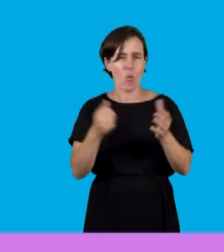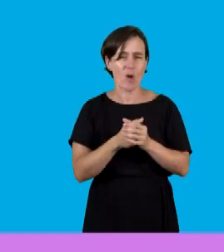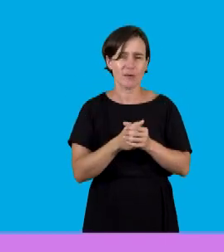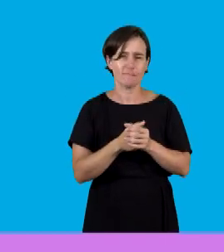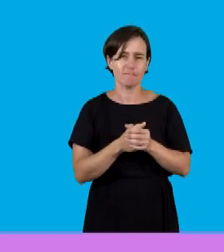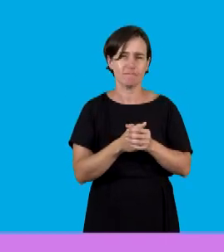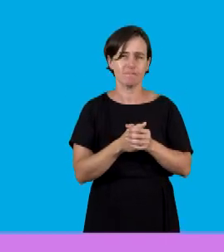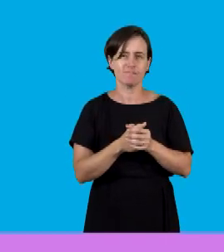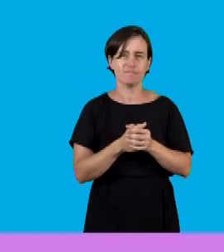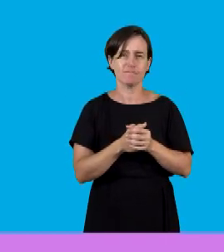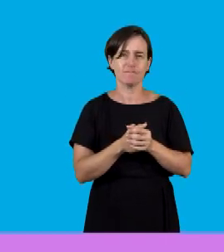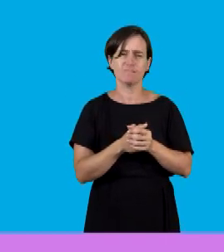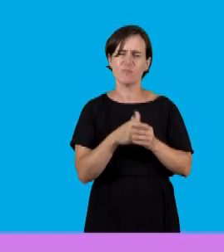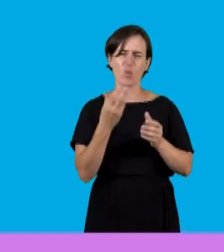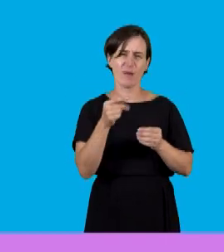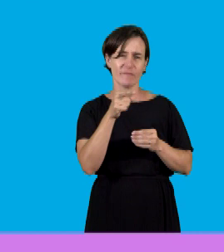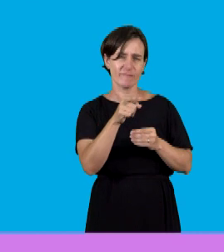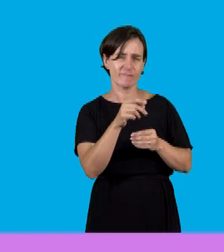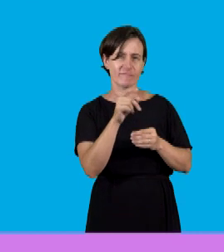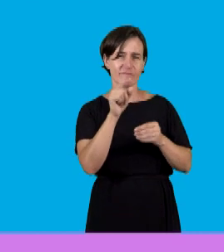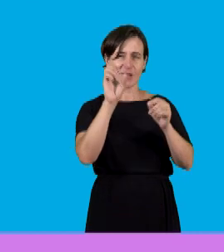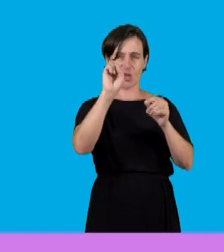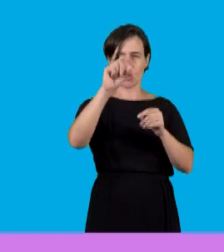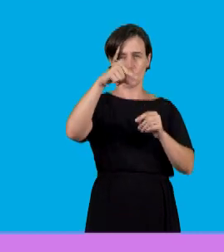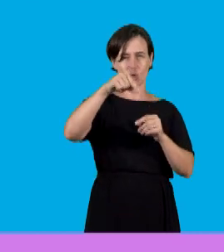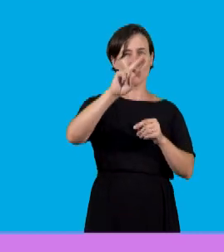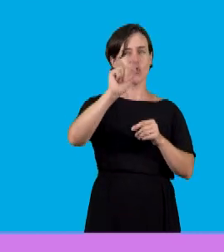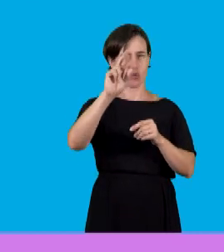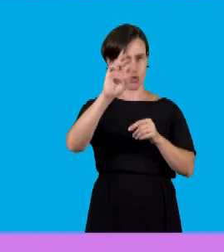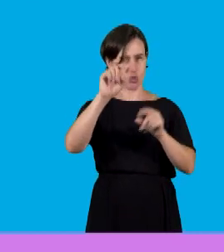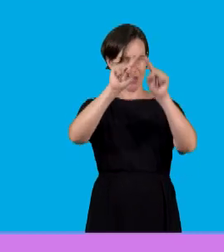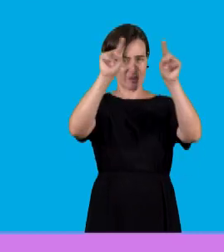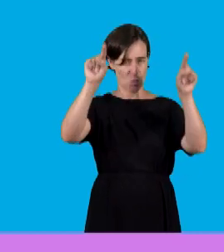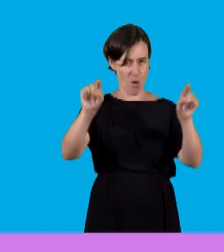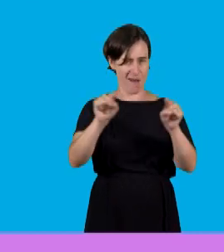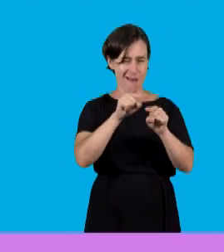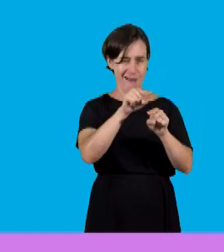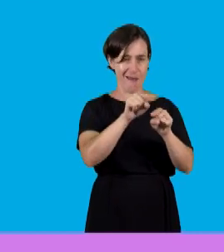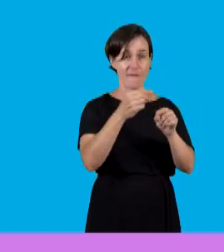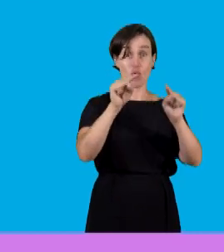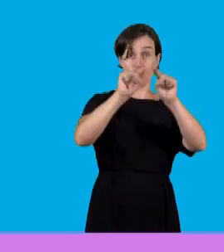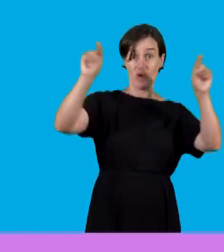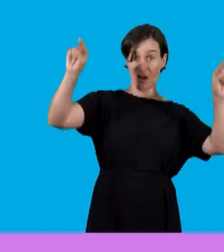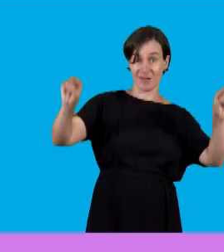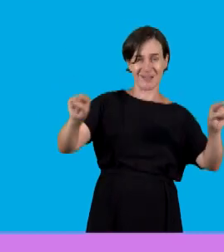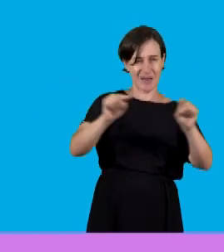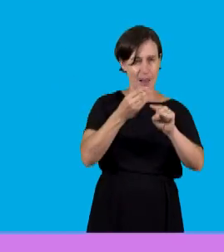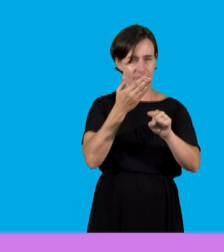diagram. So what are the name of the shapes? We have a square. This looks like a square. We've got a